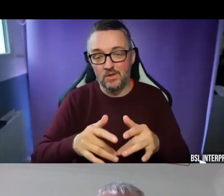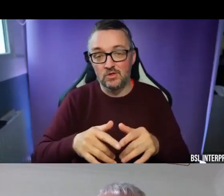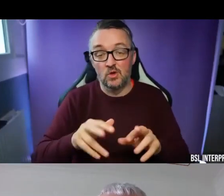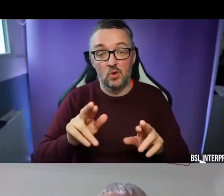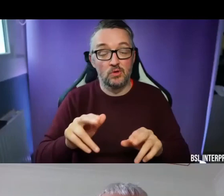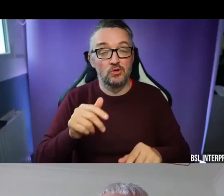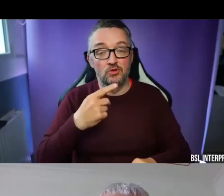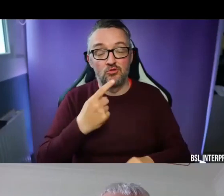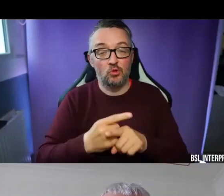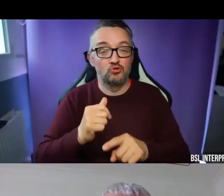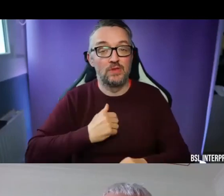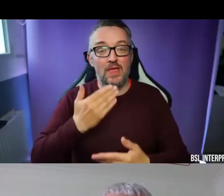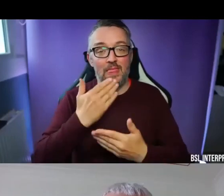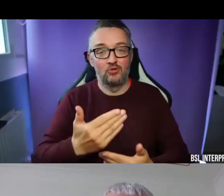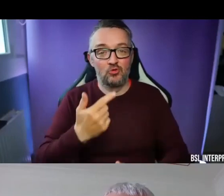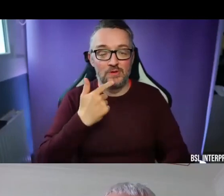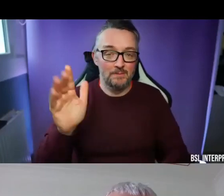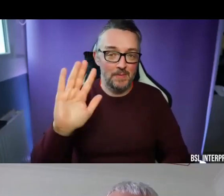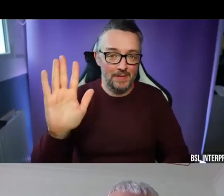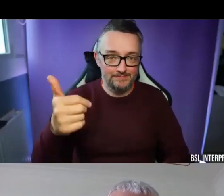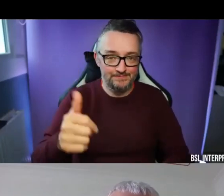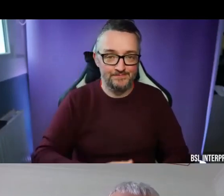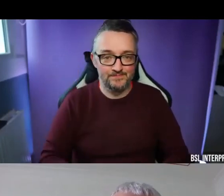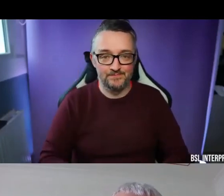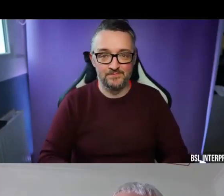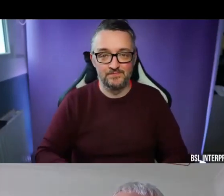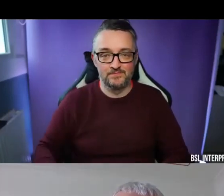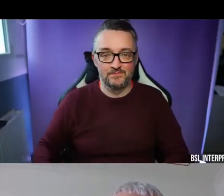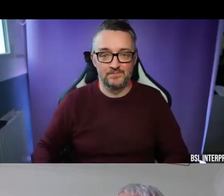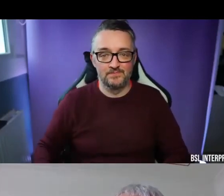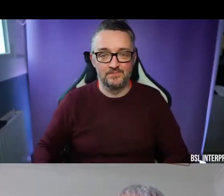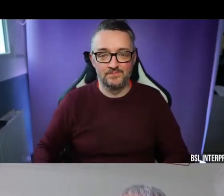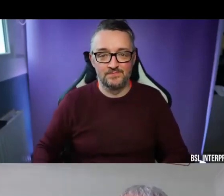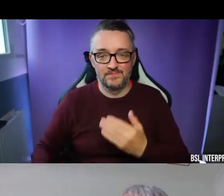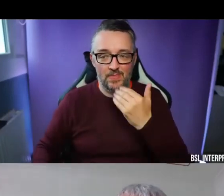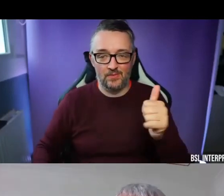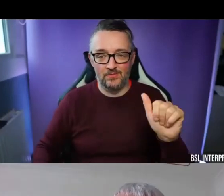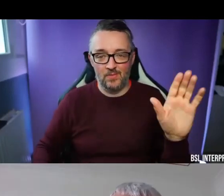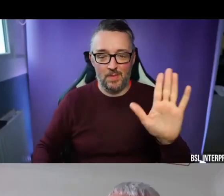soon. Thanks now, bye bye. Thank you. Thanks everybody.